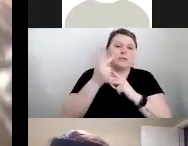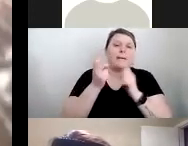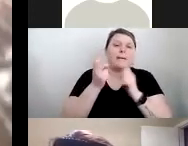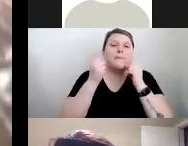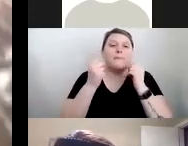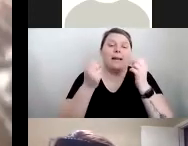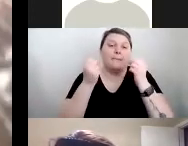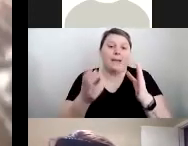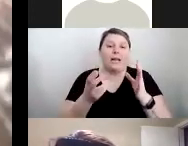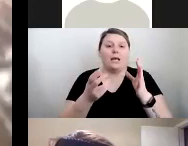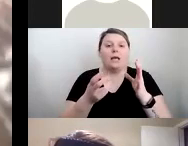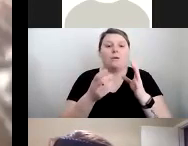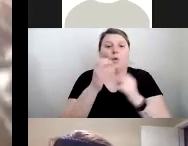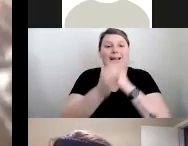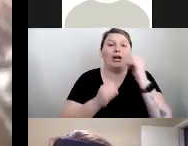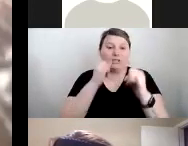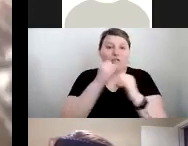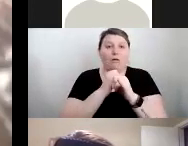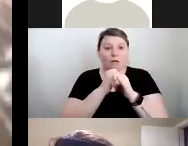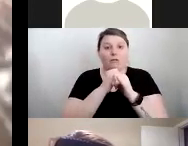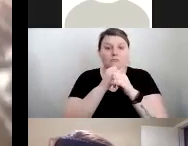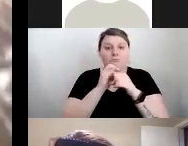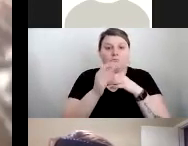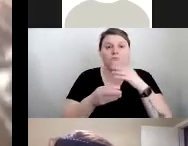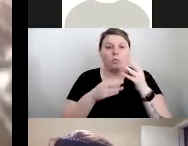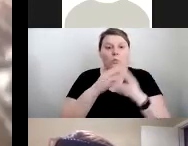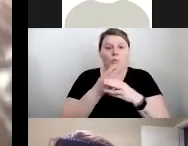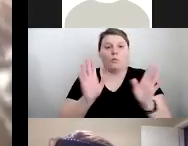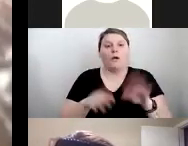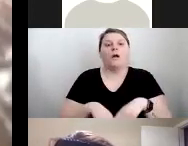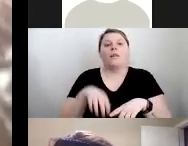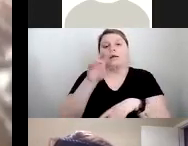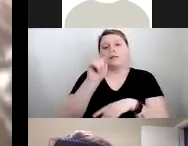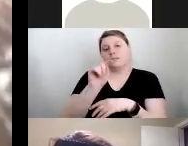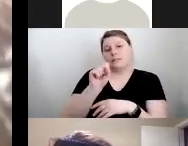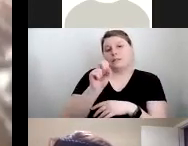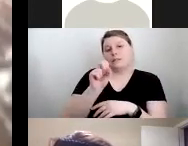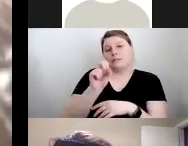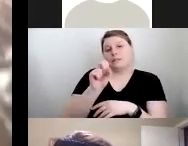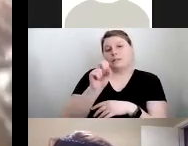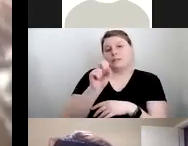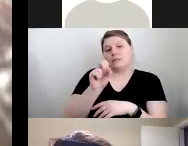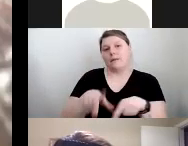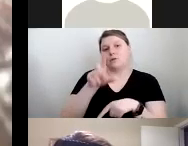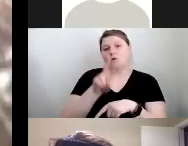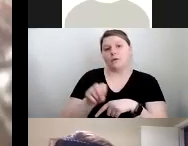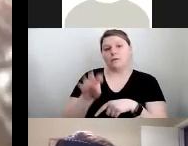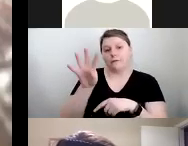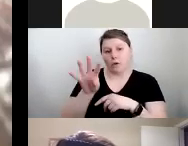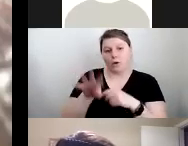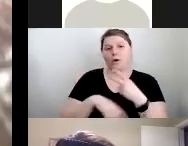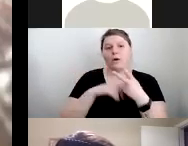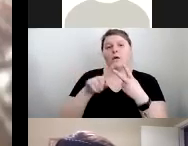these deployments were international, including the tsunami in 2004. We have the